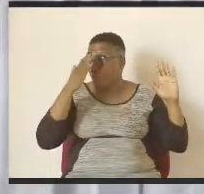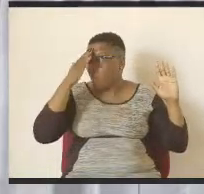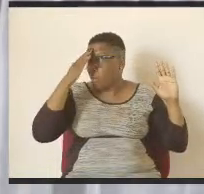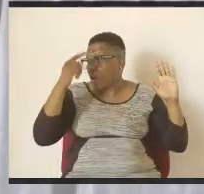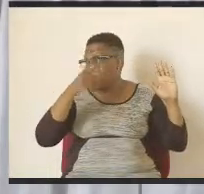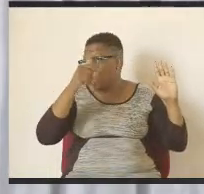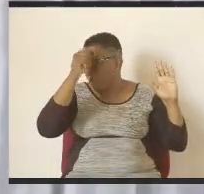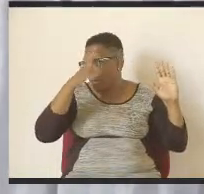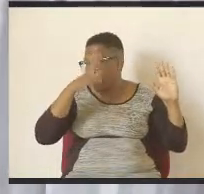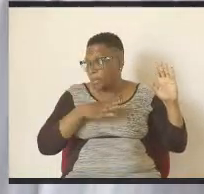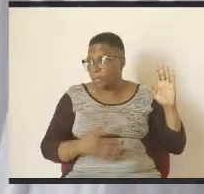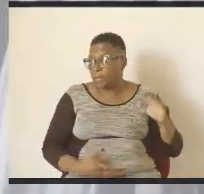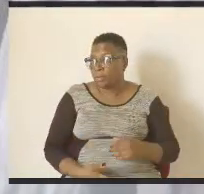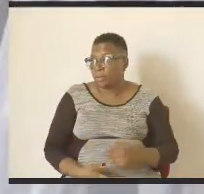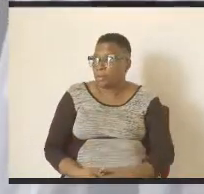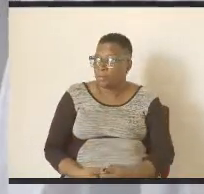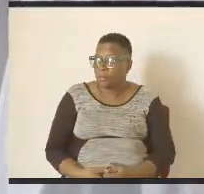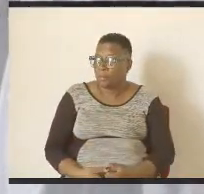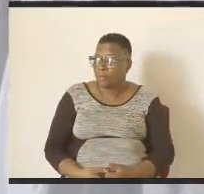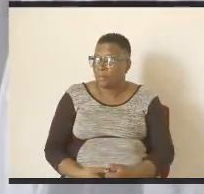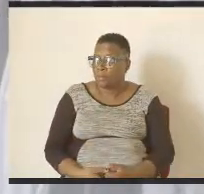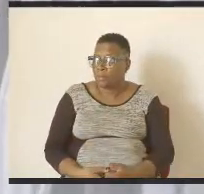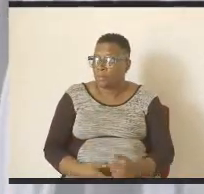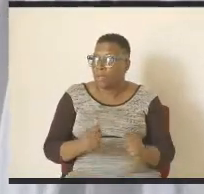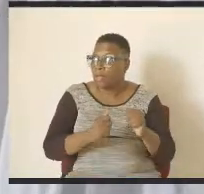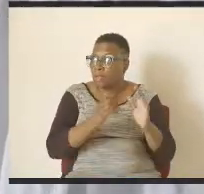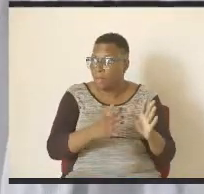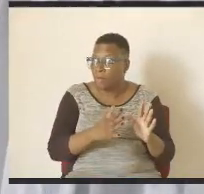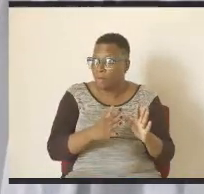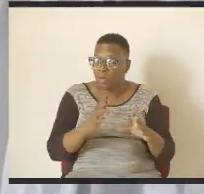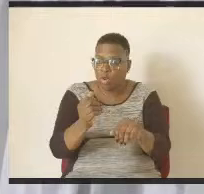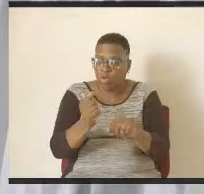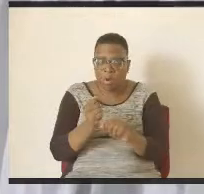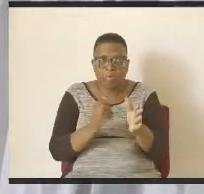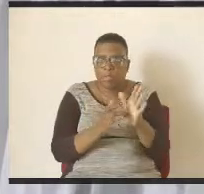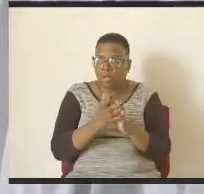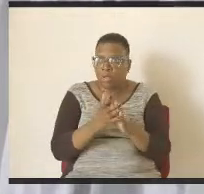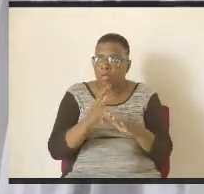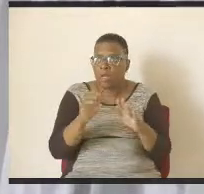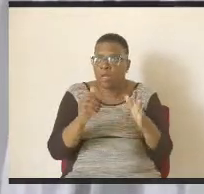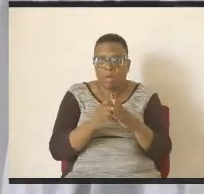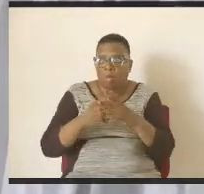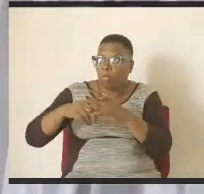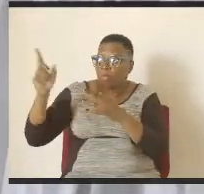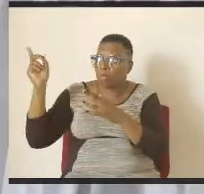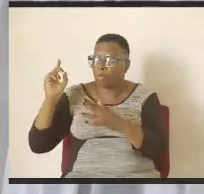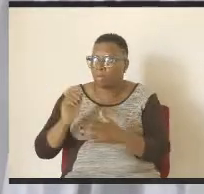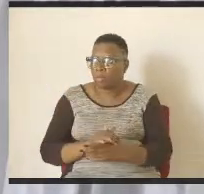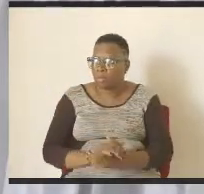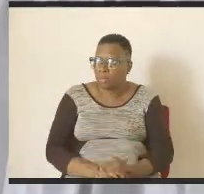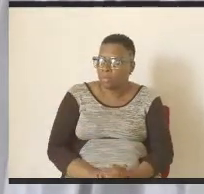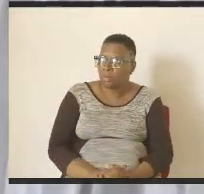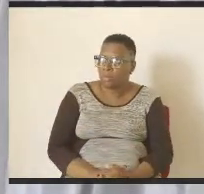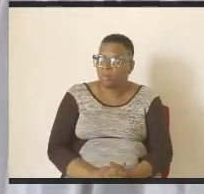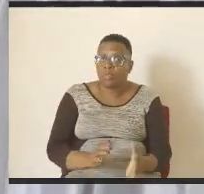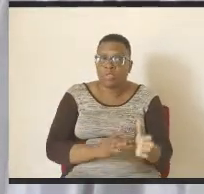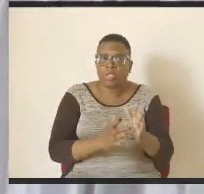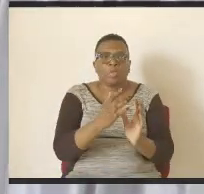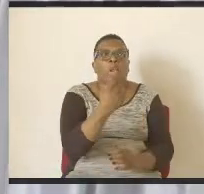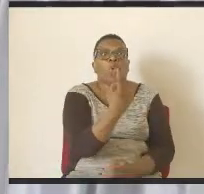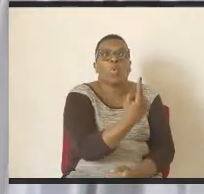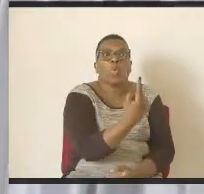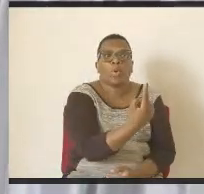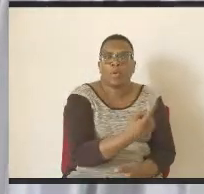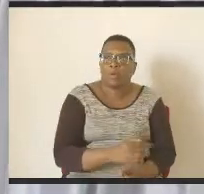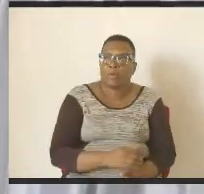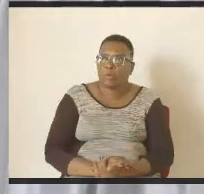man. His disciples, when they grabbed Jesus, every one of them fled. He was alone.